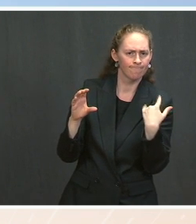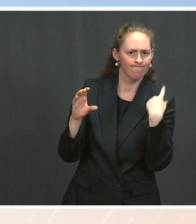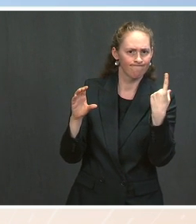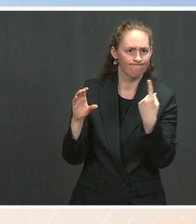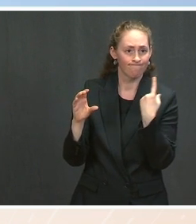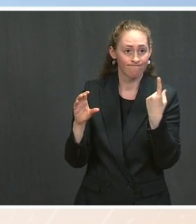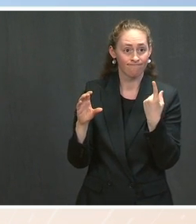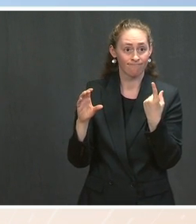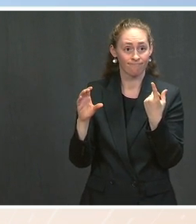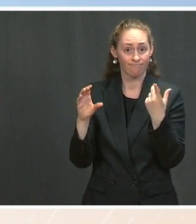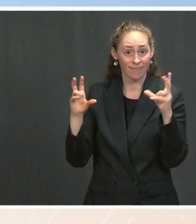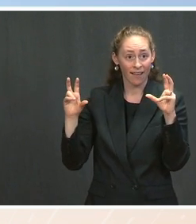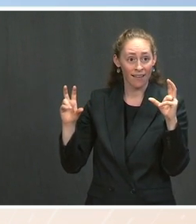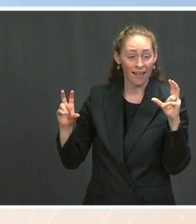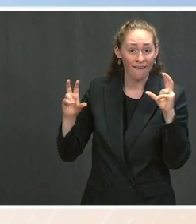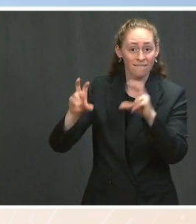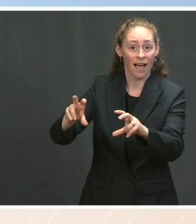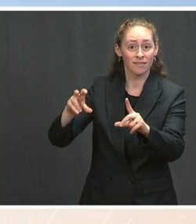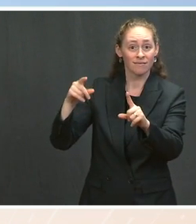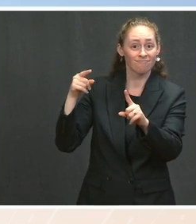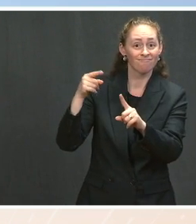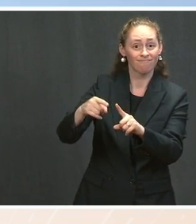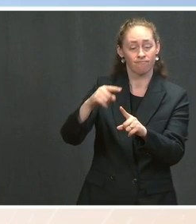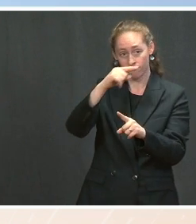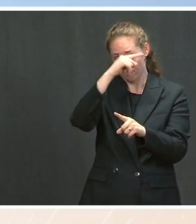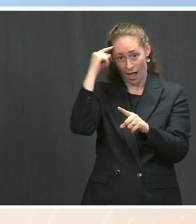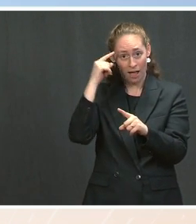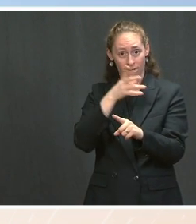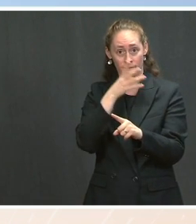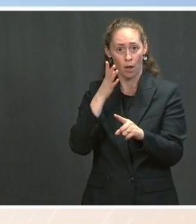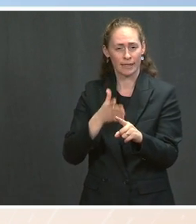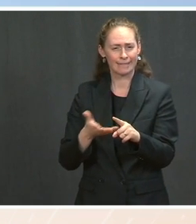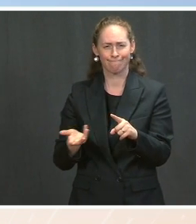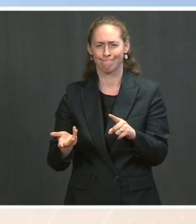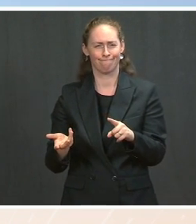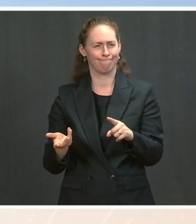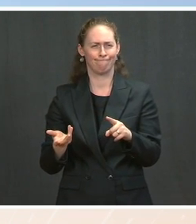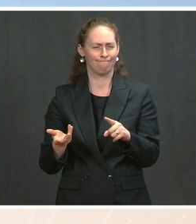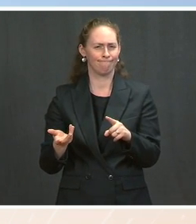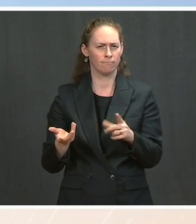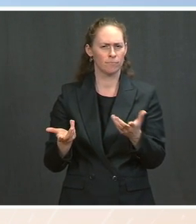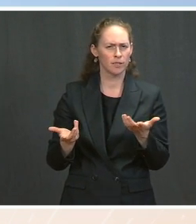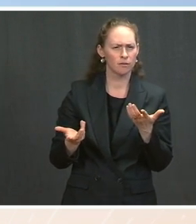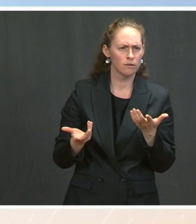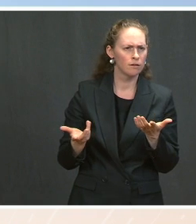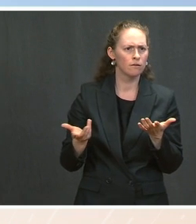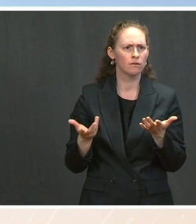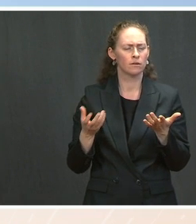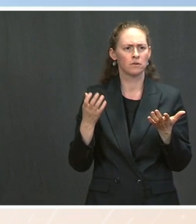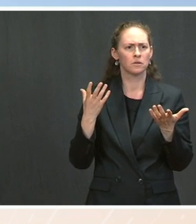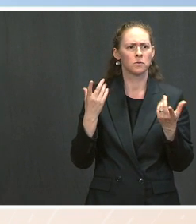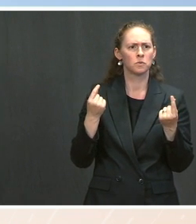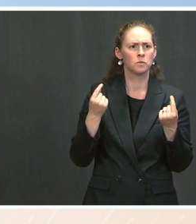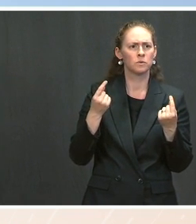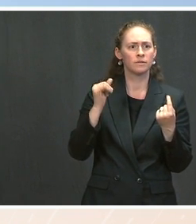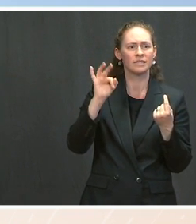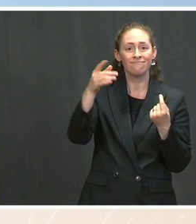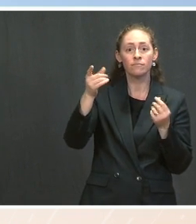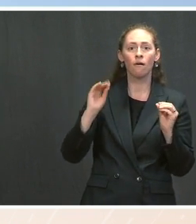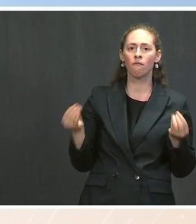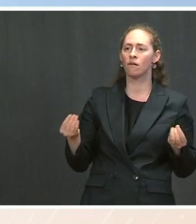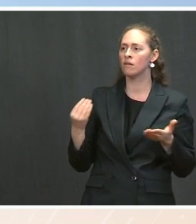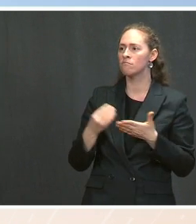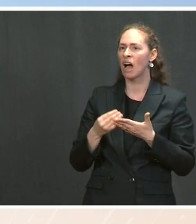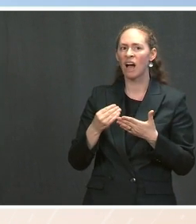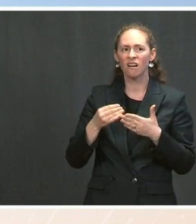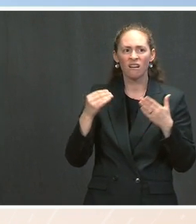see that then banks don't offer any loans to black farmers because of that decision? Well, I know this is very much on the mind of